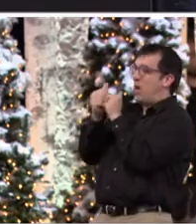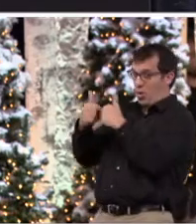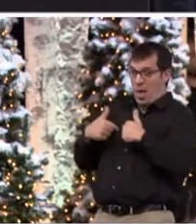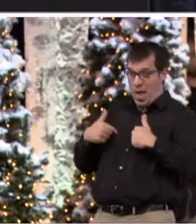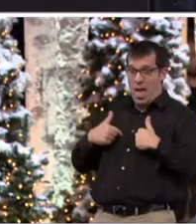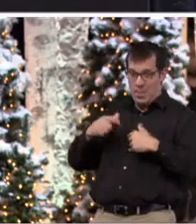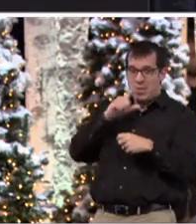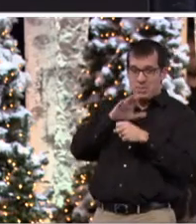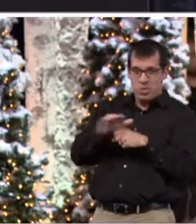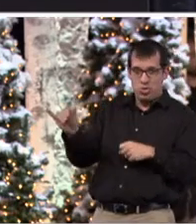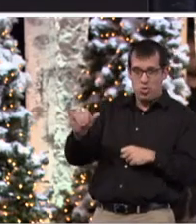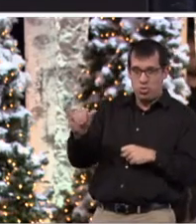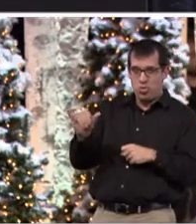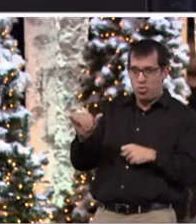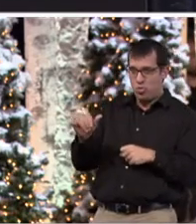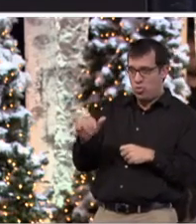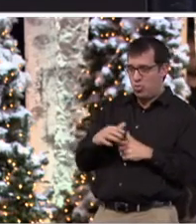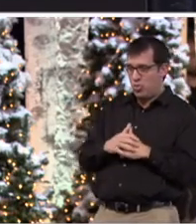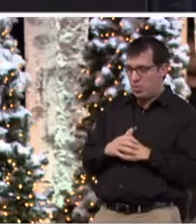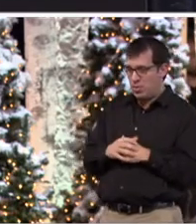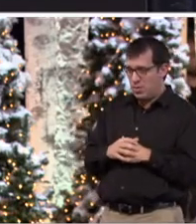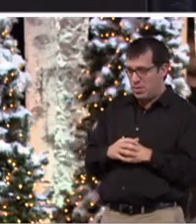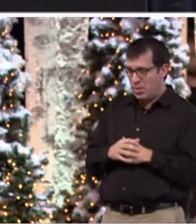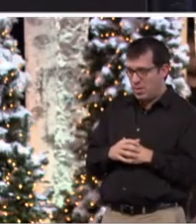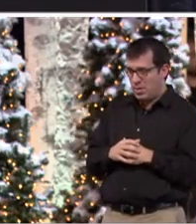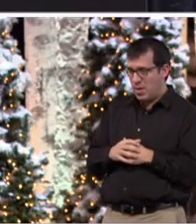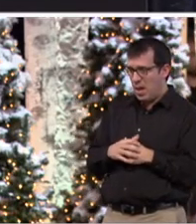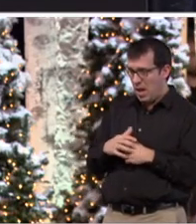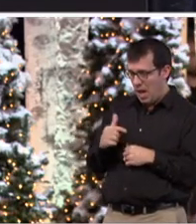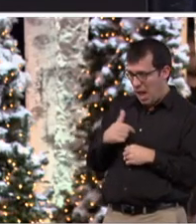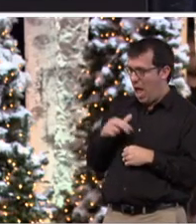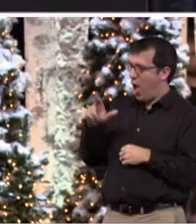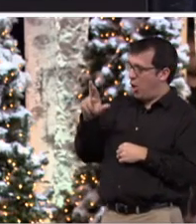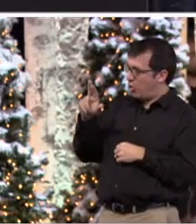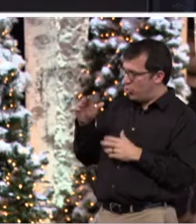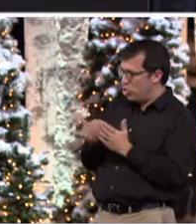it. I'm renewing my commitment.